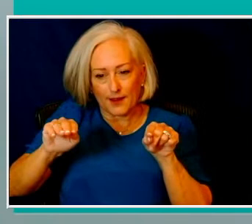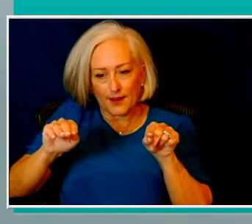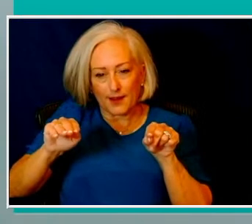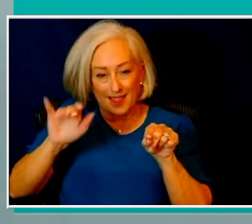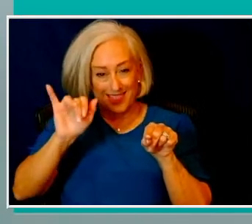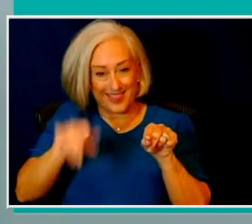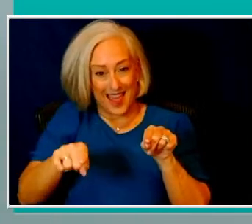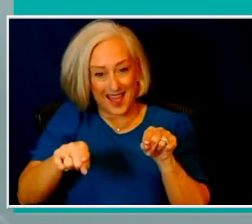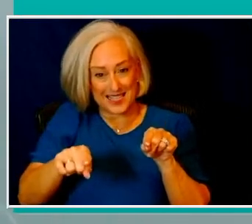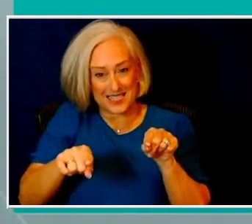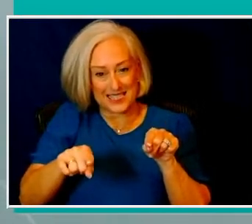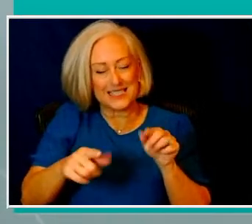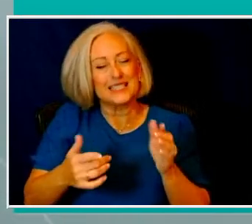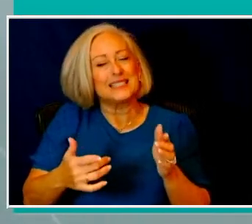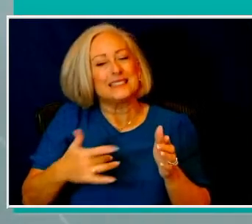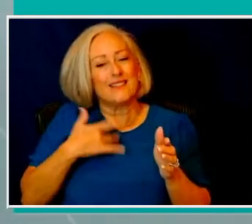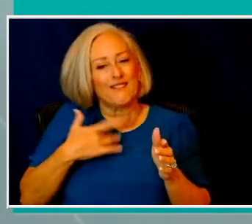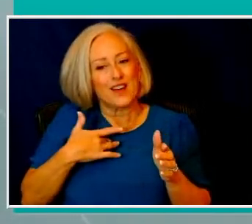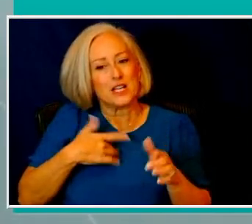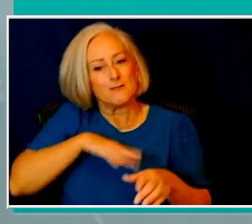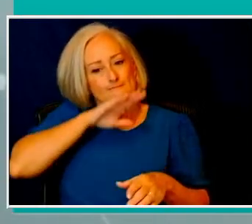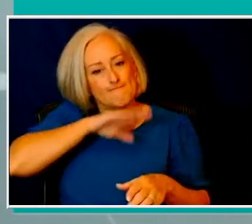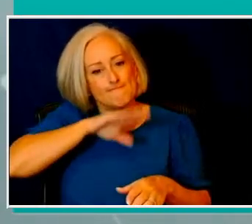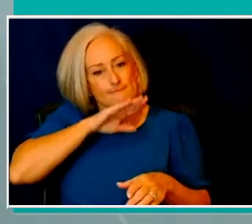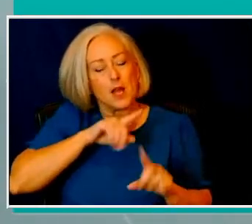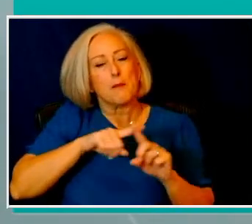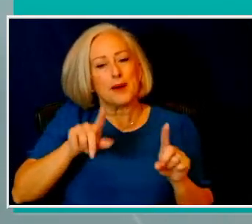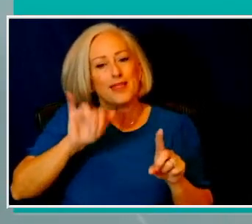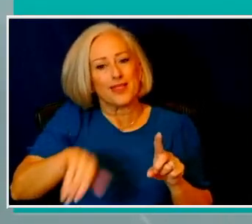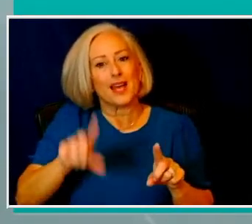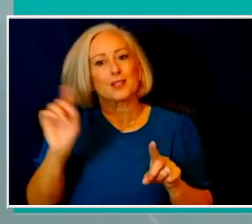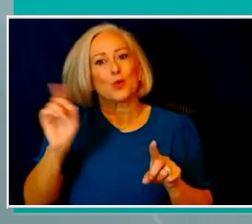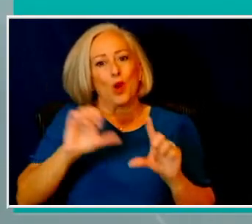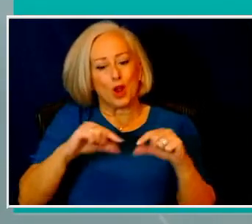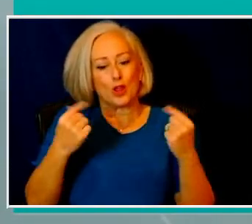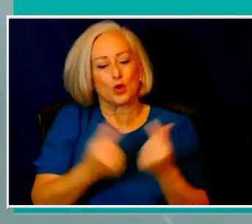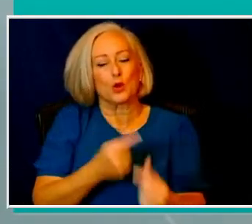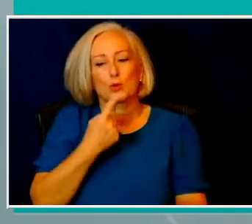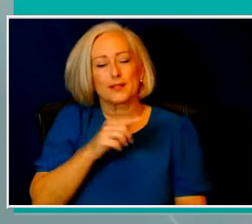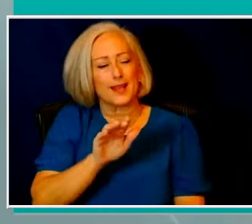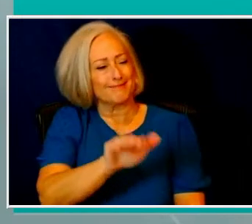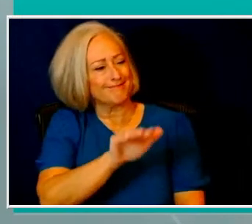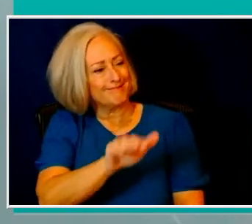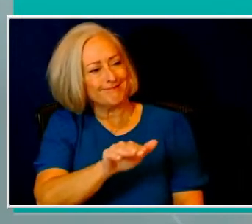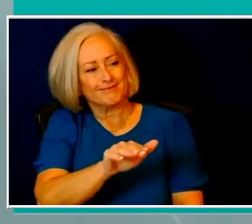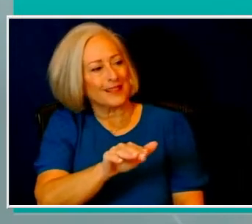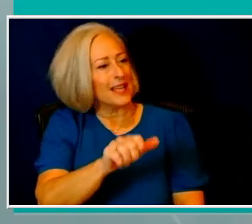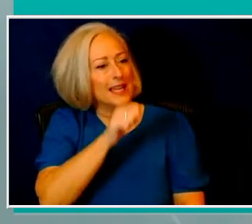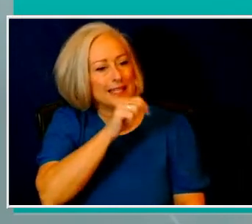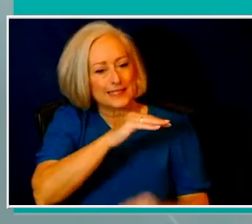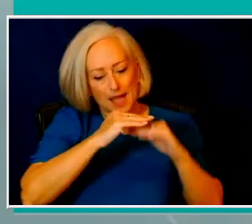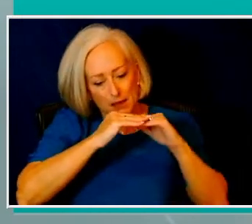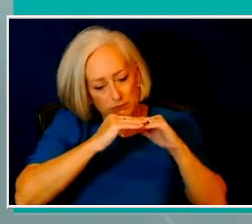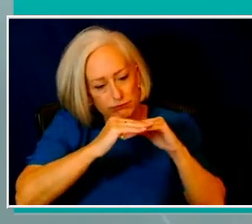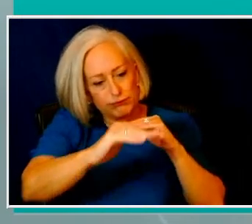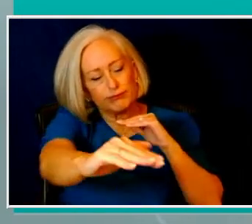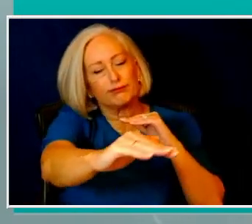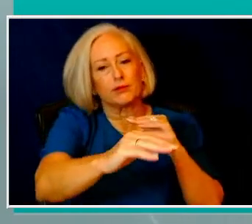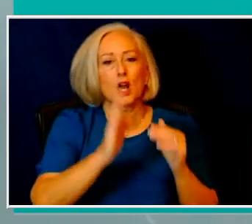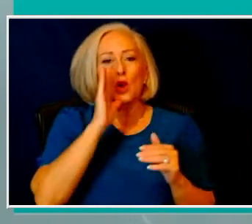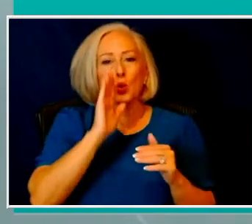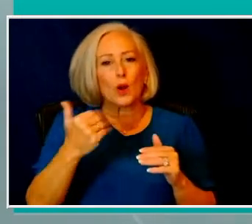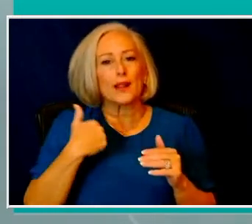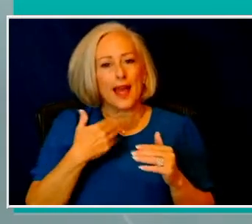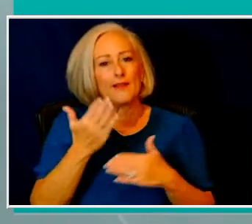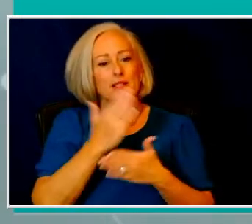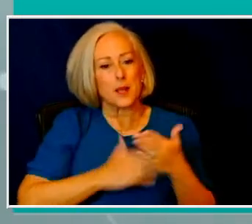were discouraging, but that's where the group would come in and say, wait, it isn't going to be linear. You have ups and you have downs. And about the